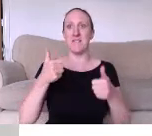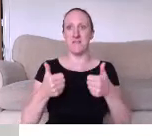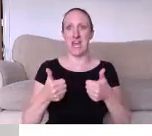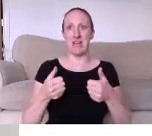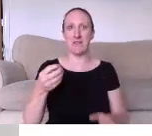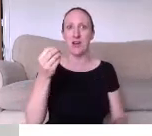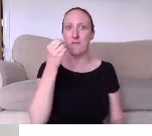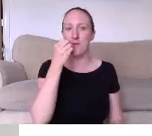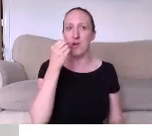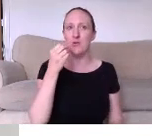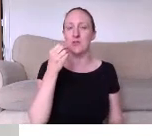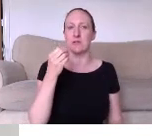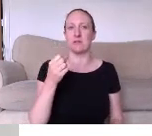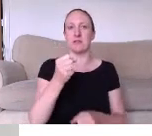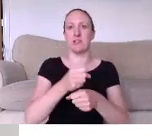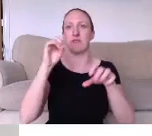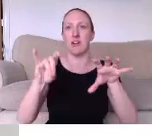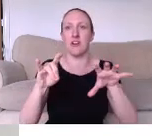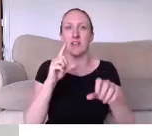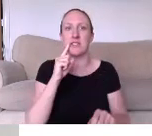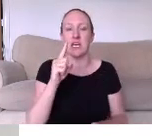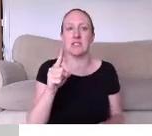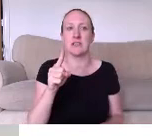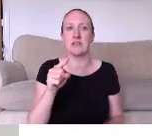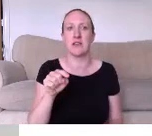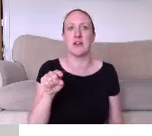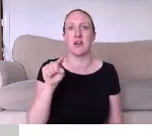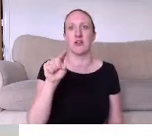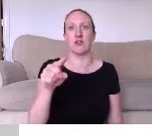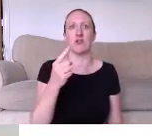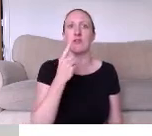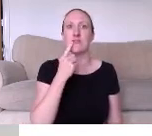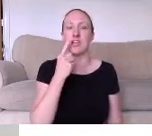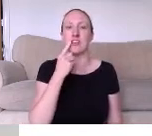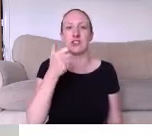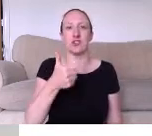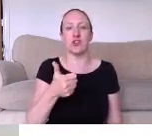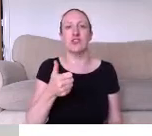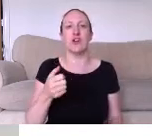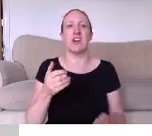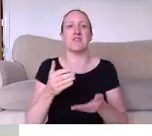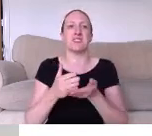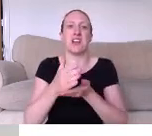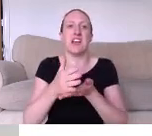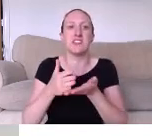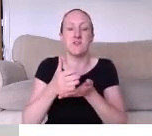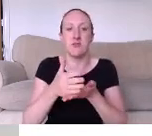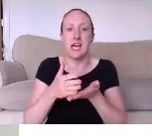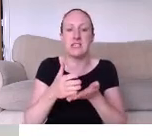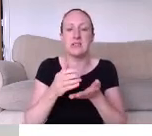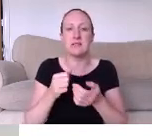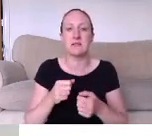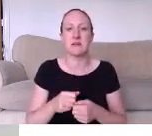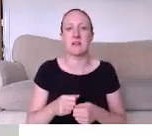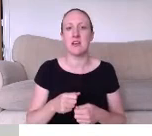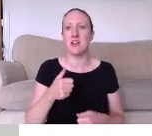"My favourite food," the Gruffalo said. "You'll taste good on a slice of